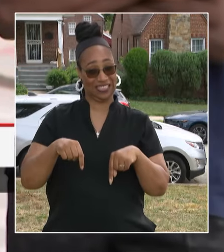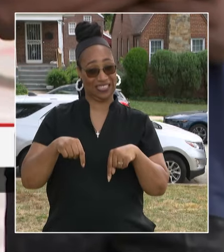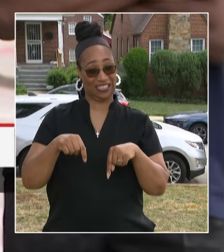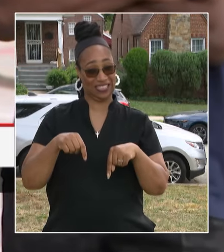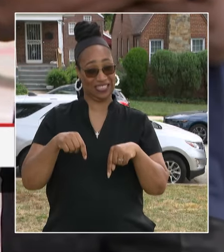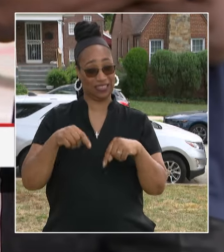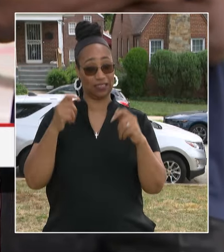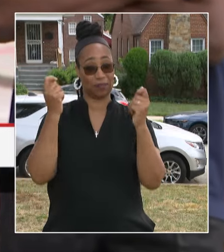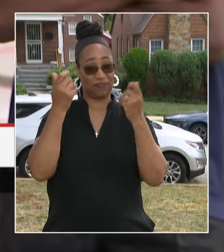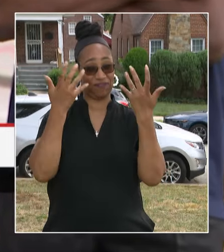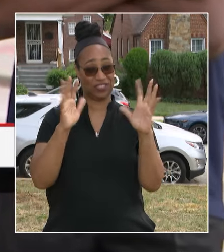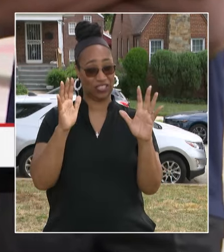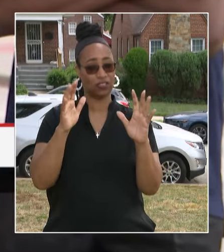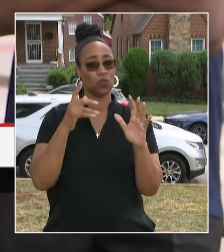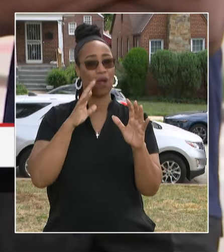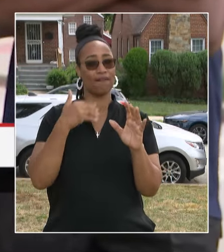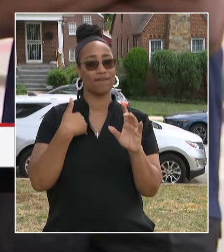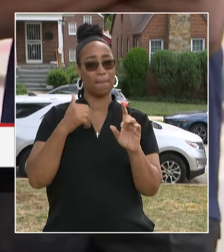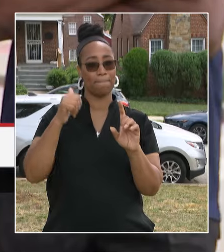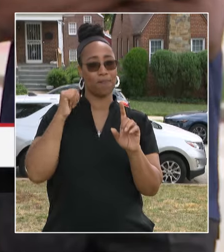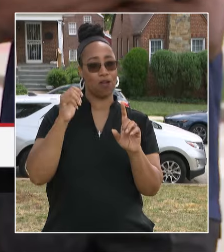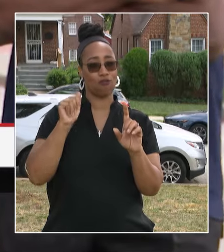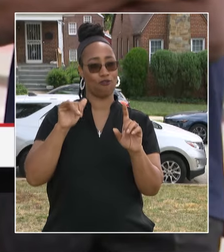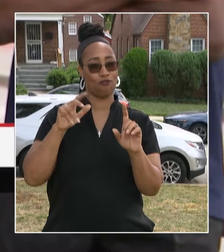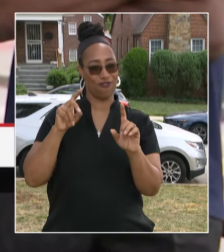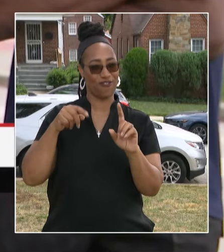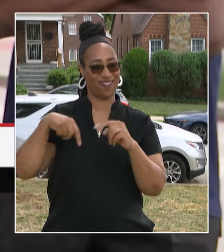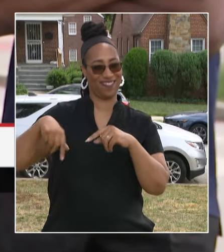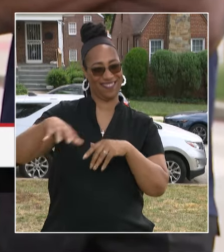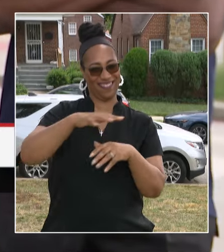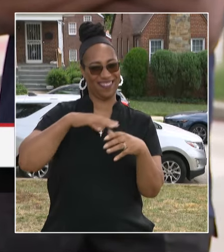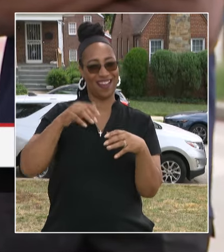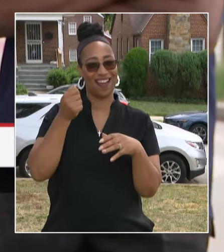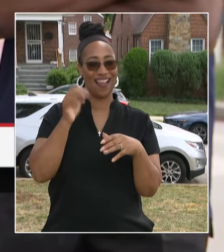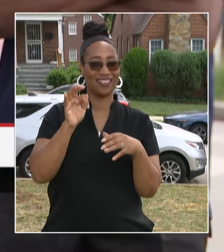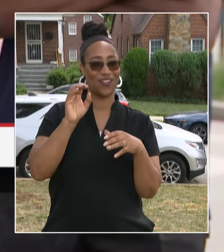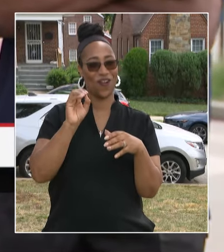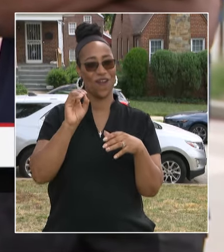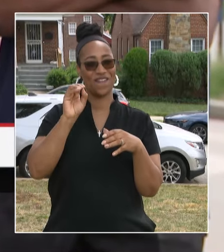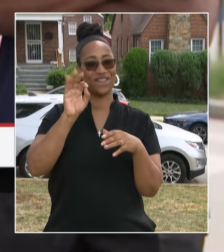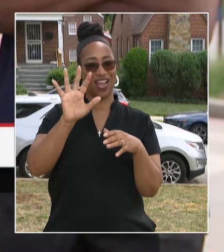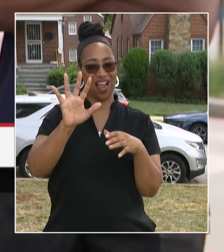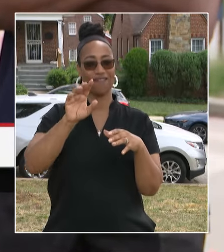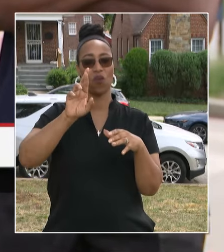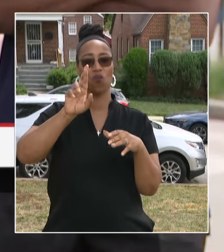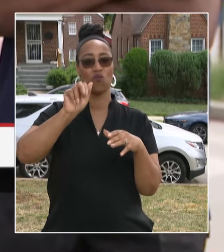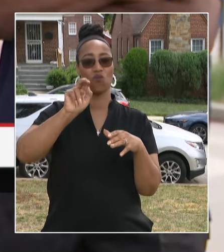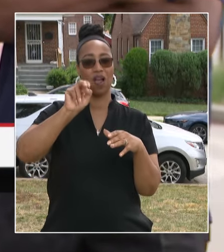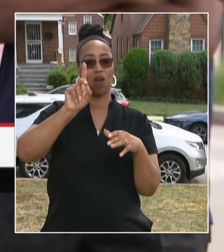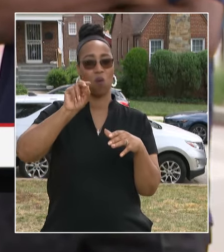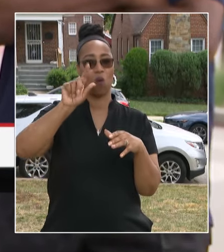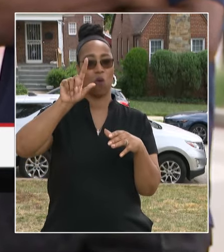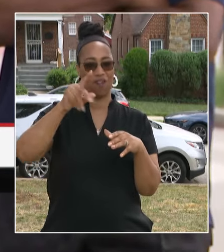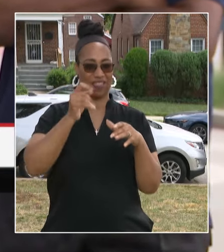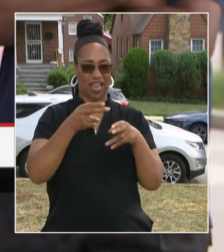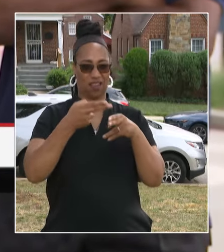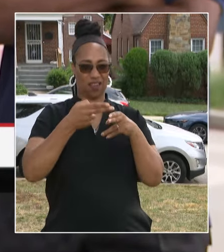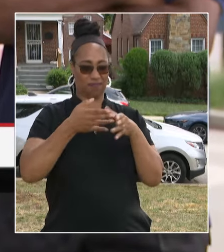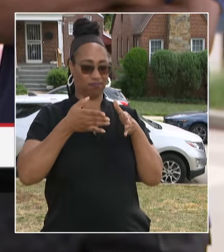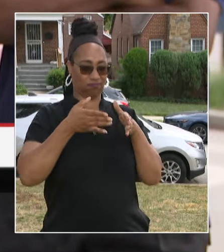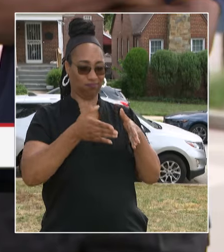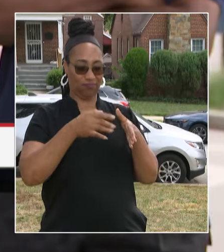at 1905 Randolph Street, where we'll have a reception. So please join us when everything is completed.